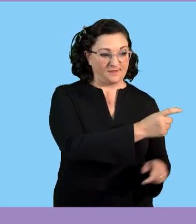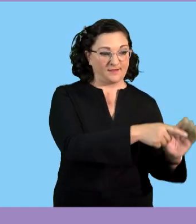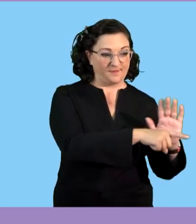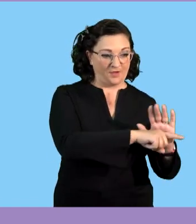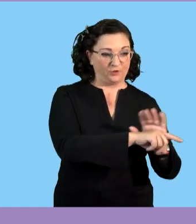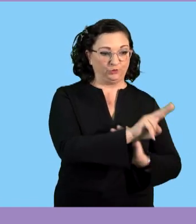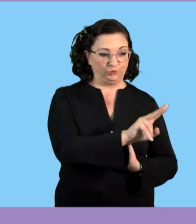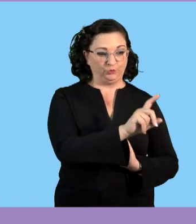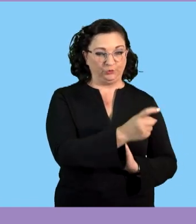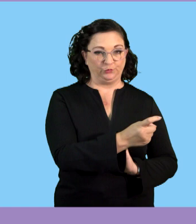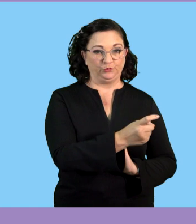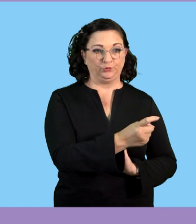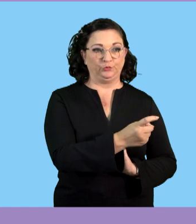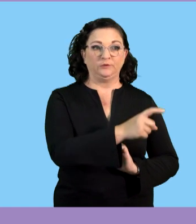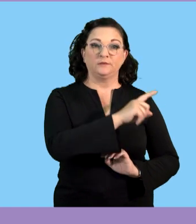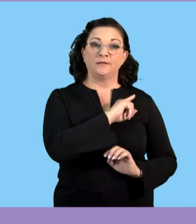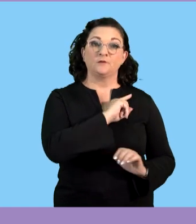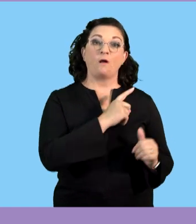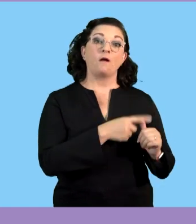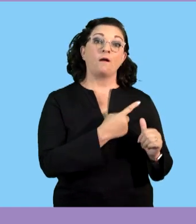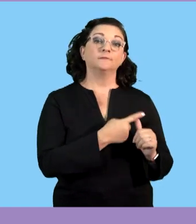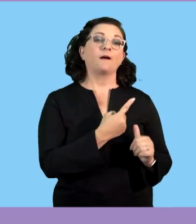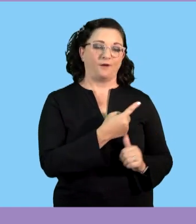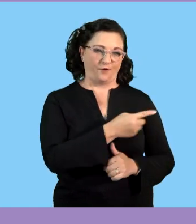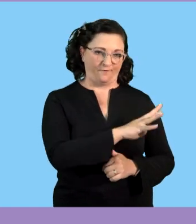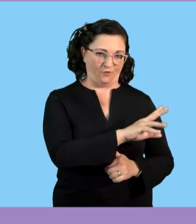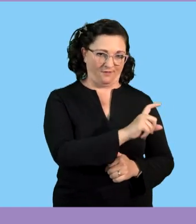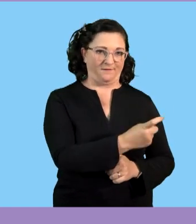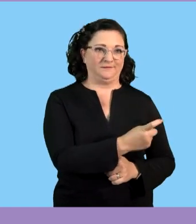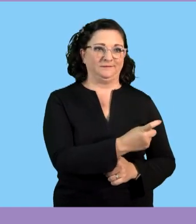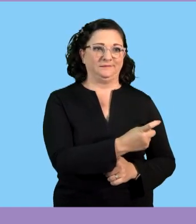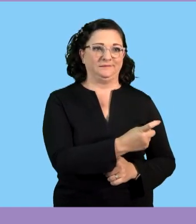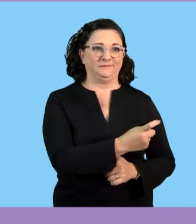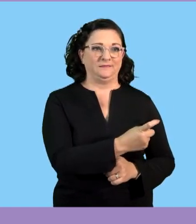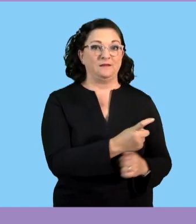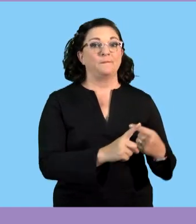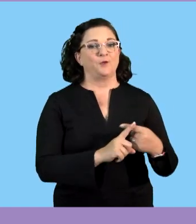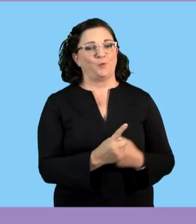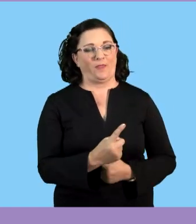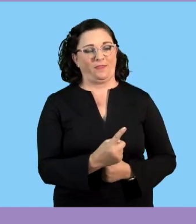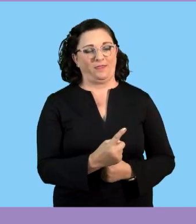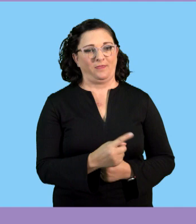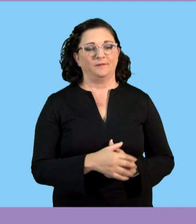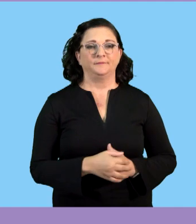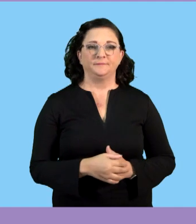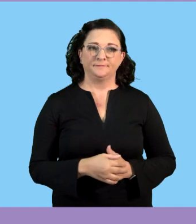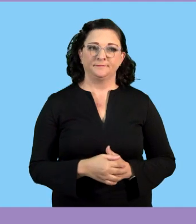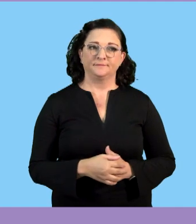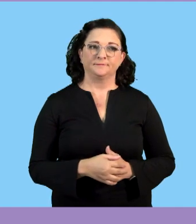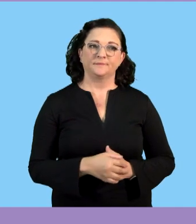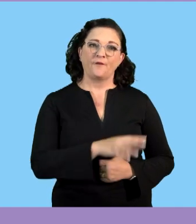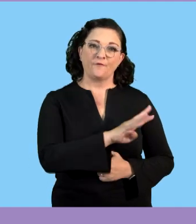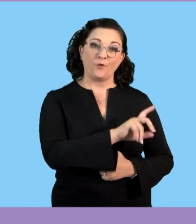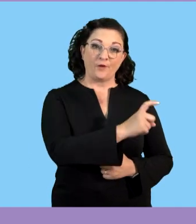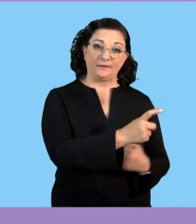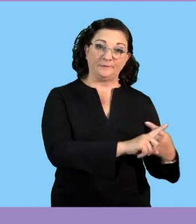6x minus 2x, and that is going to give me a 4x. Then we still have that plus 1 there. So now I